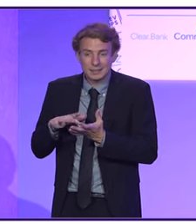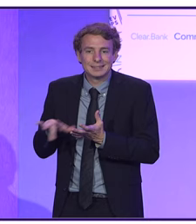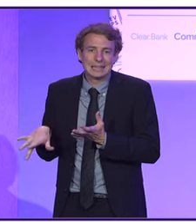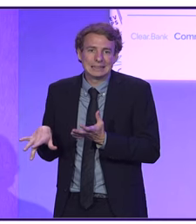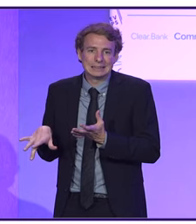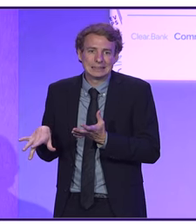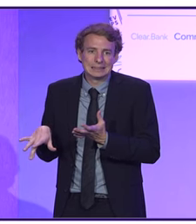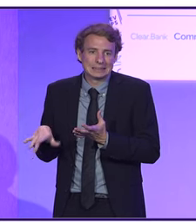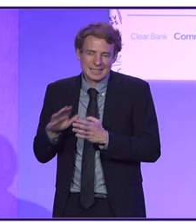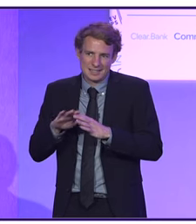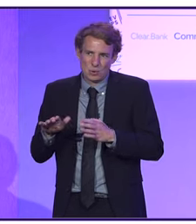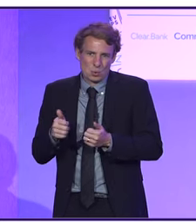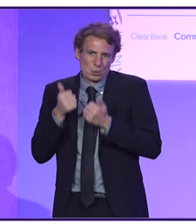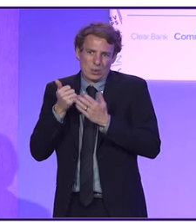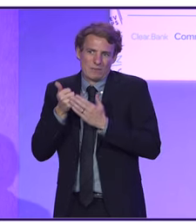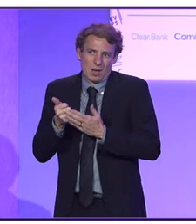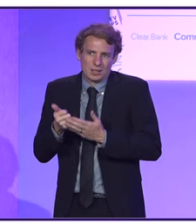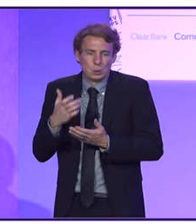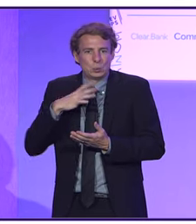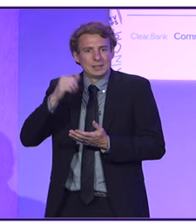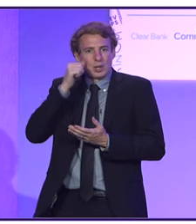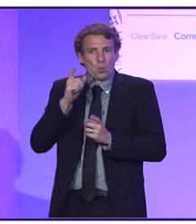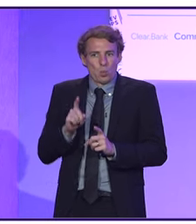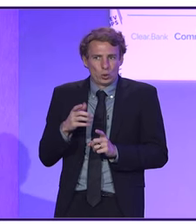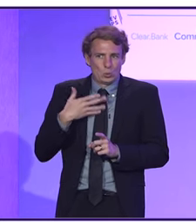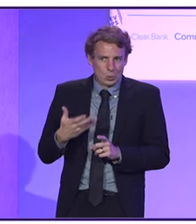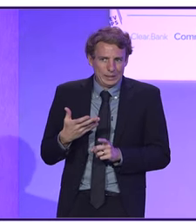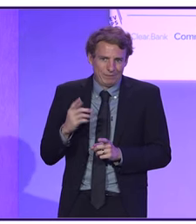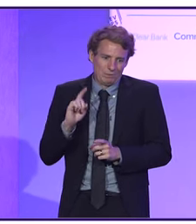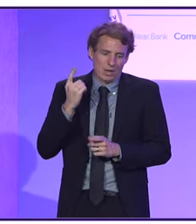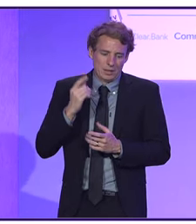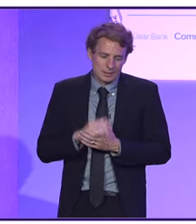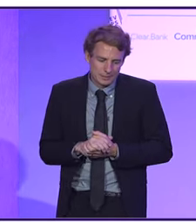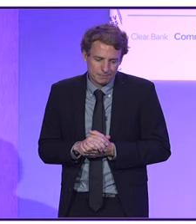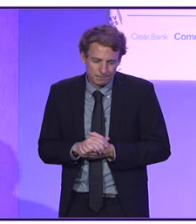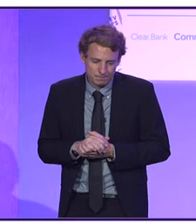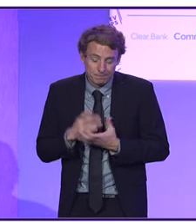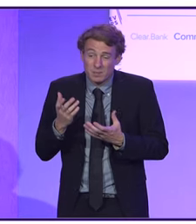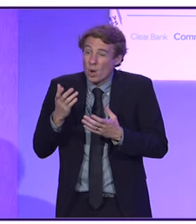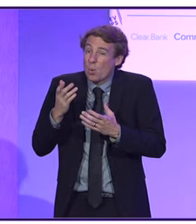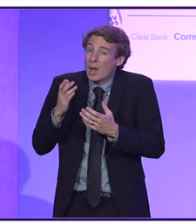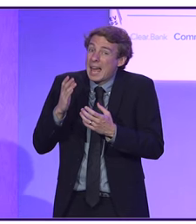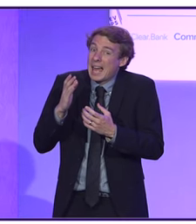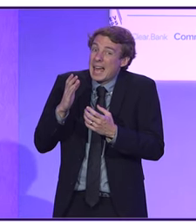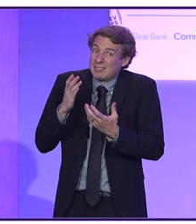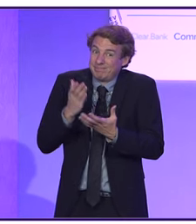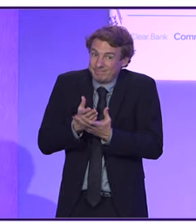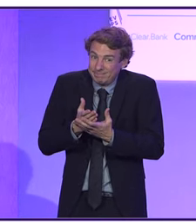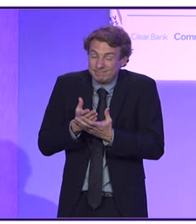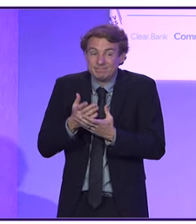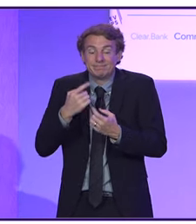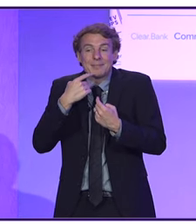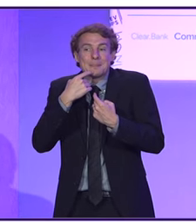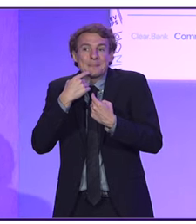most helpful advice in the world. You need to know what stuff you don't need first, for example. So essentially, the message here is look for